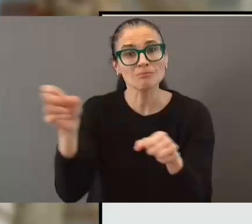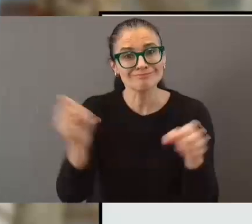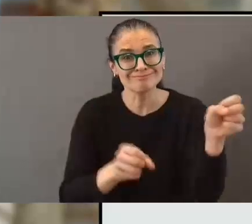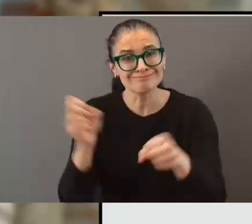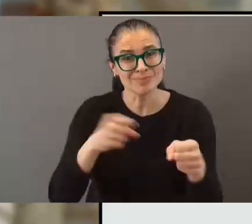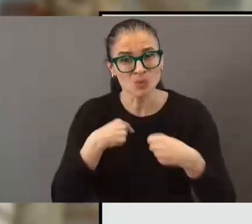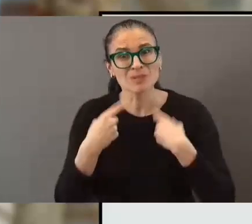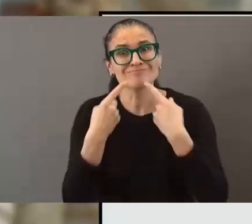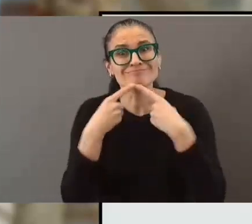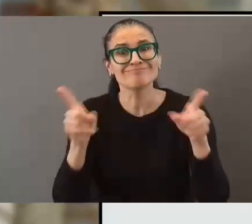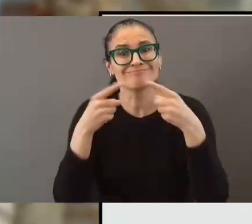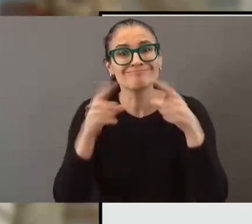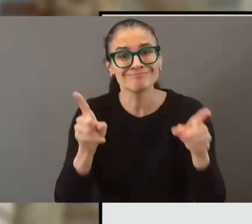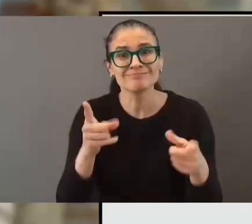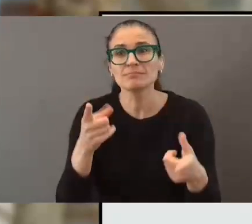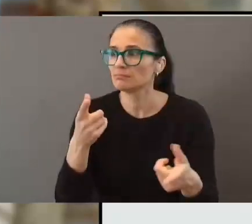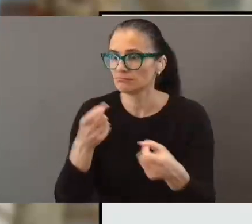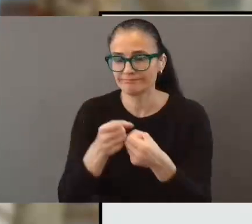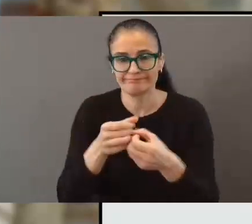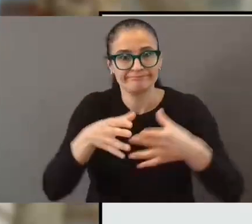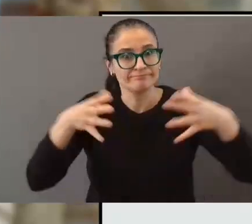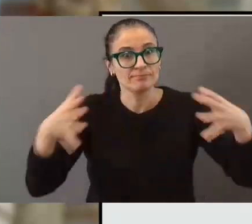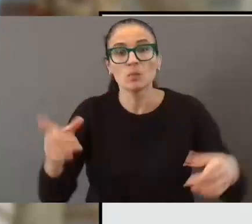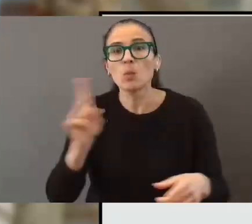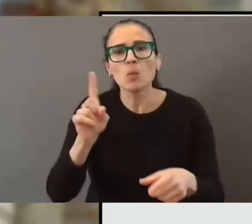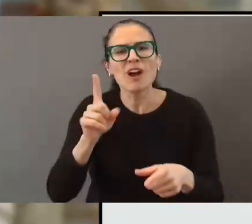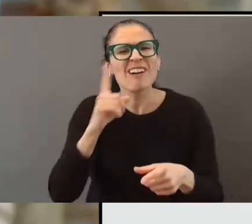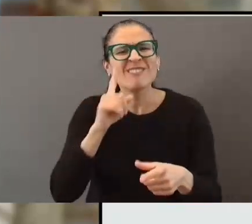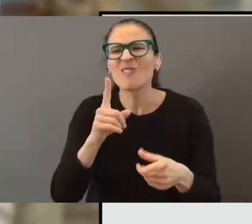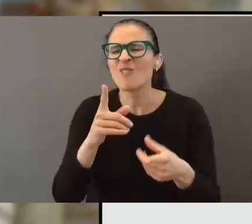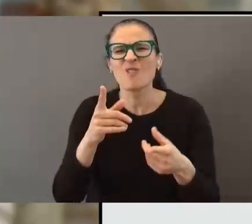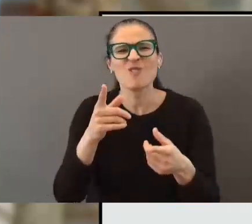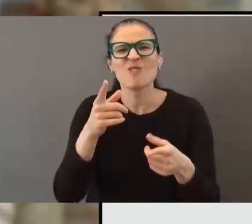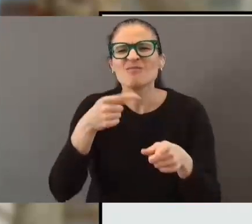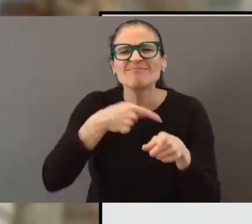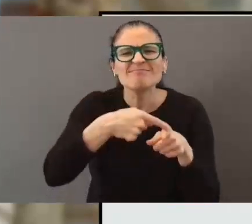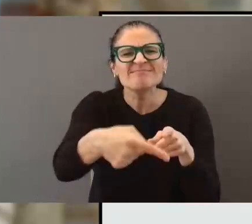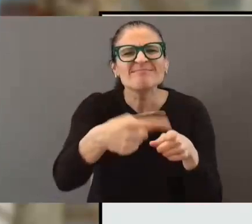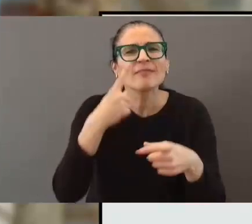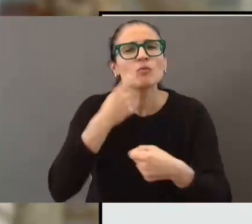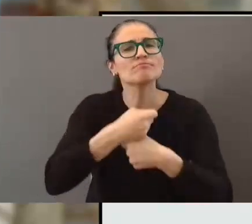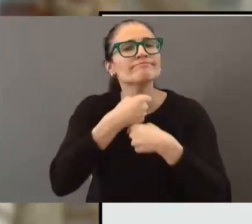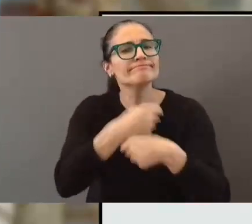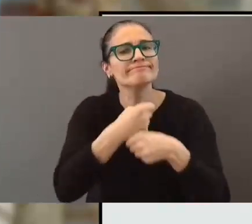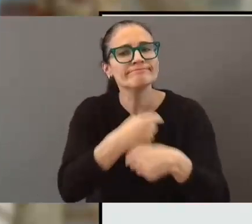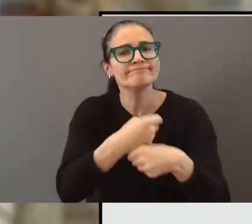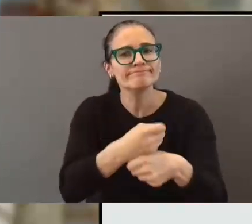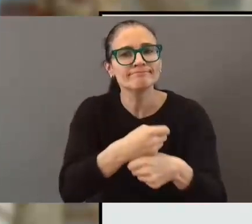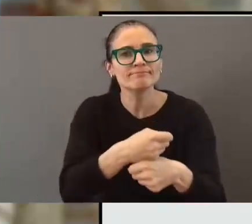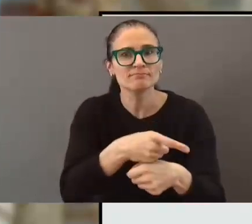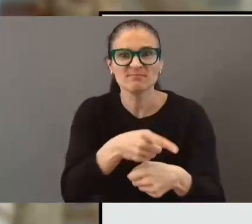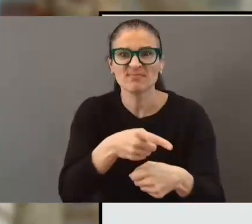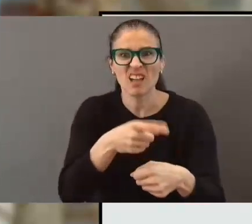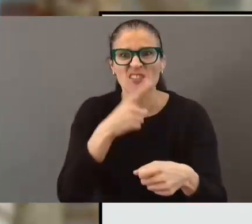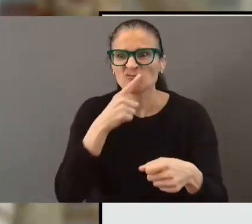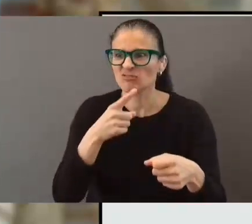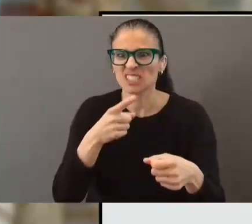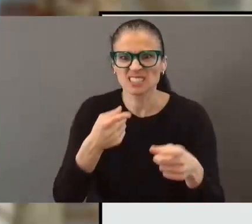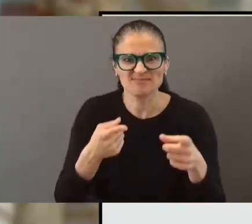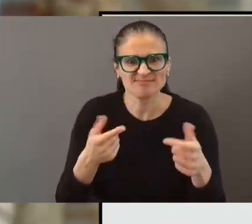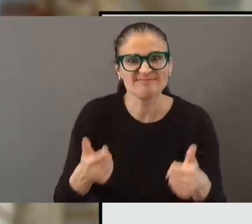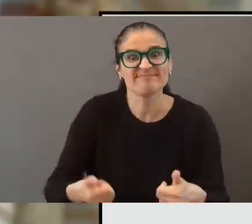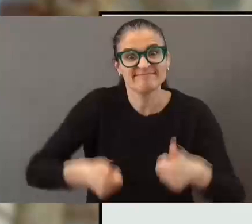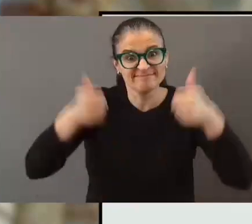but still up in BC. It's because our government has been at the table with our Youth in Manufacturing Jobs program, with our Manufacturing Jobs